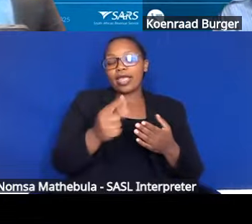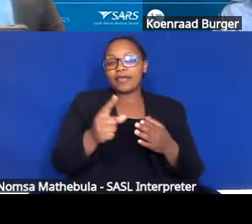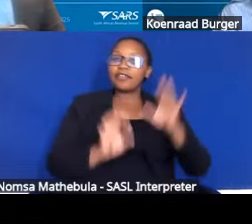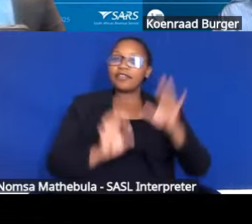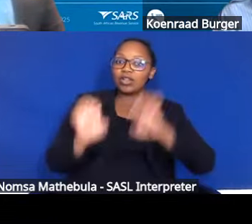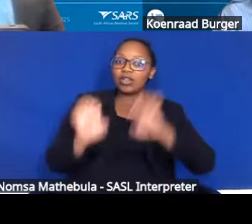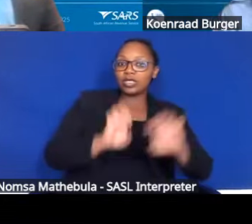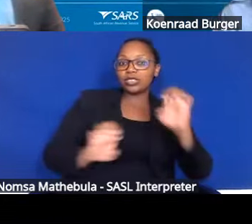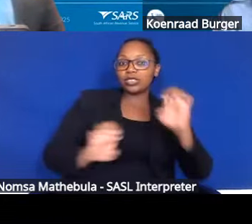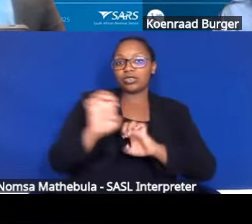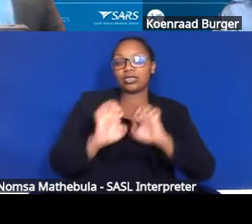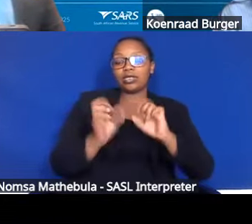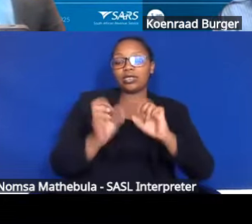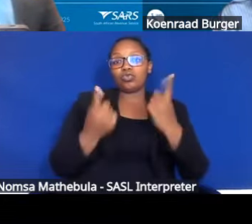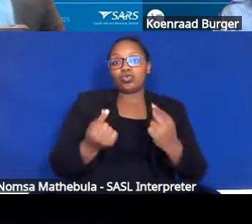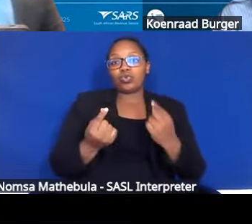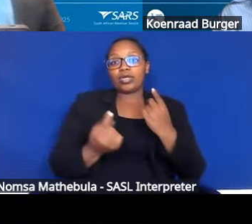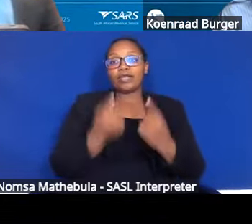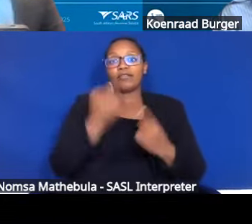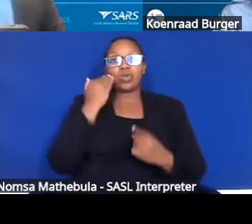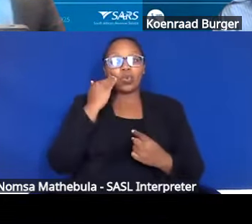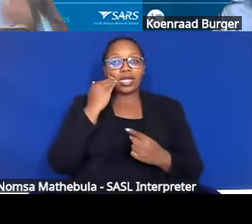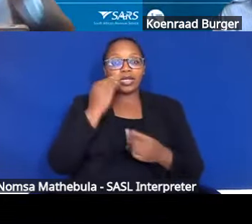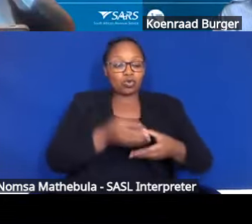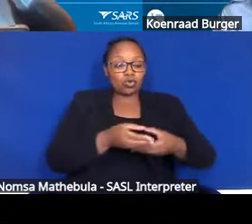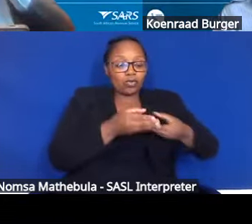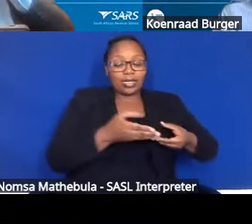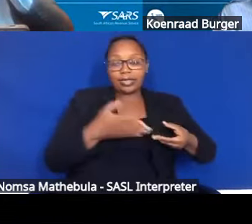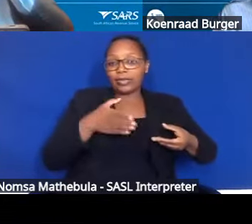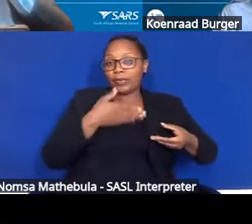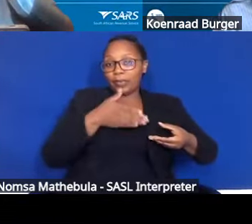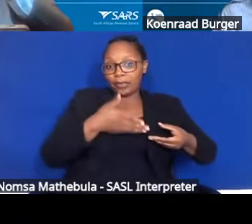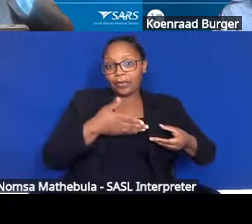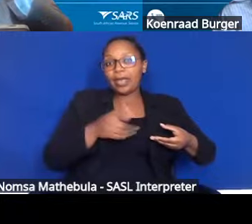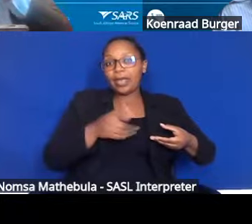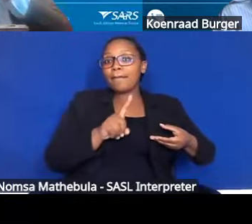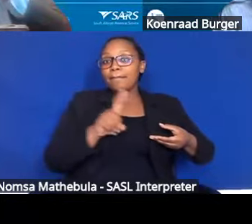don't produce such document. But however,